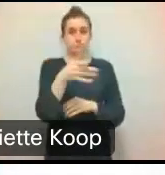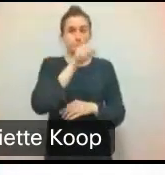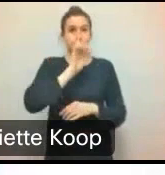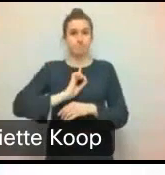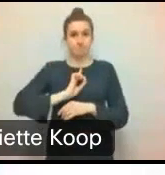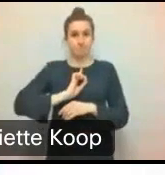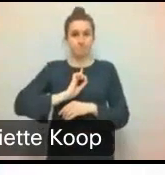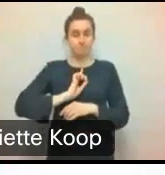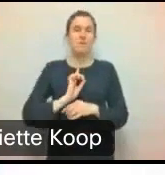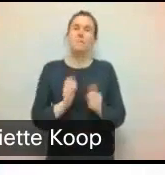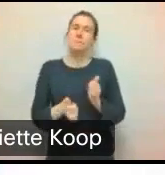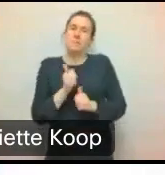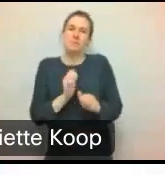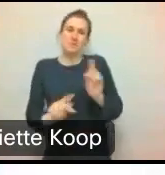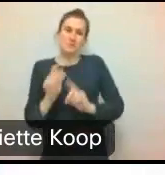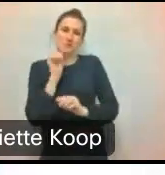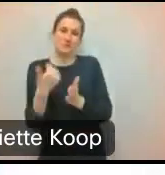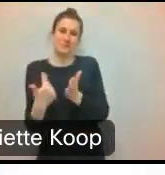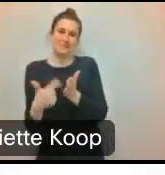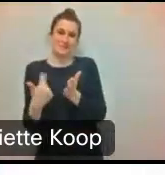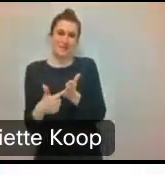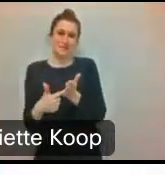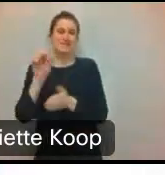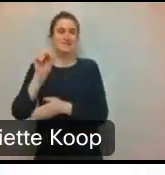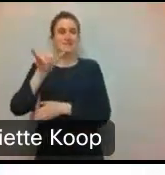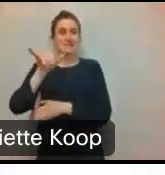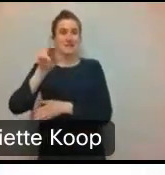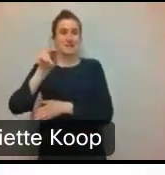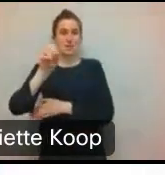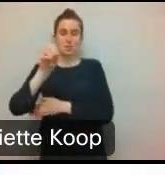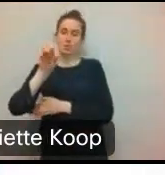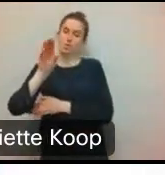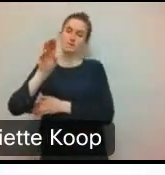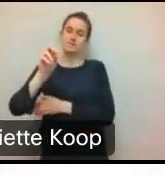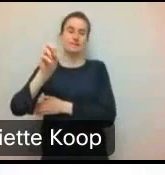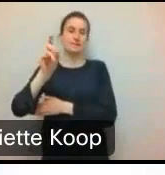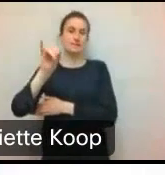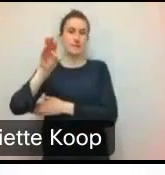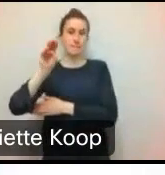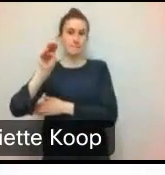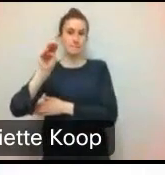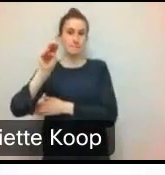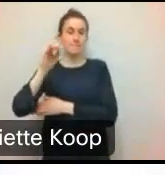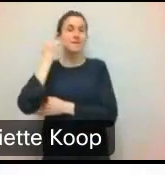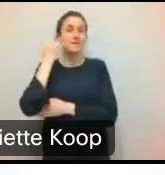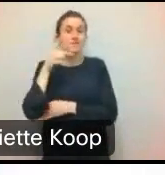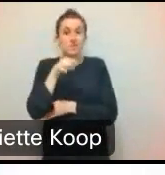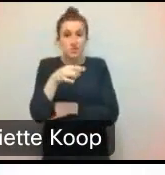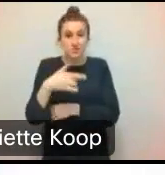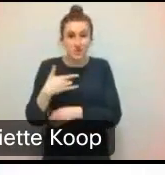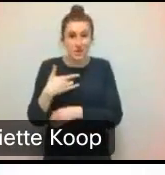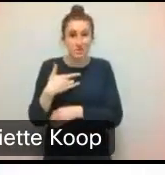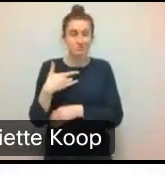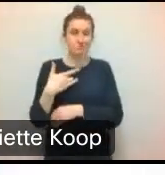most people don't talk enough about cynicism, which dismisses everything. If being gullible, if believing everything is bad,